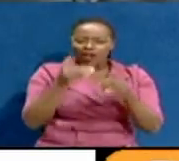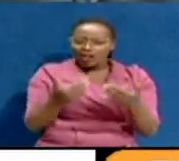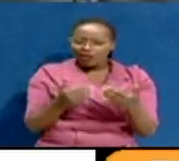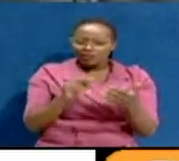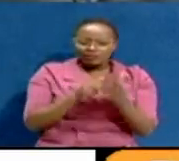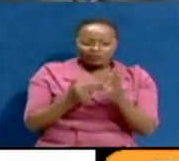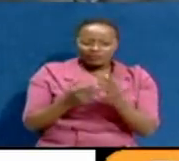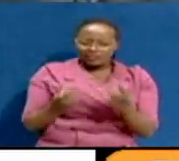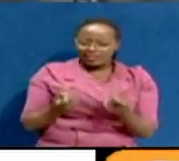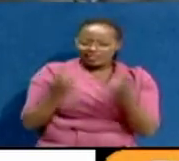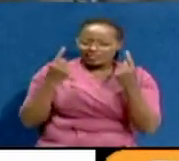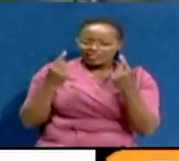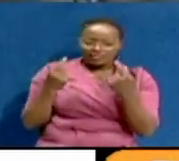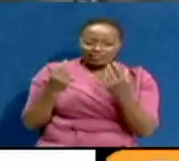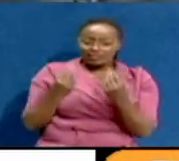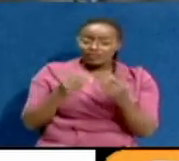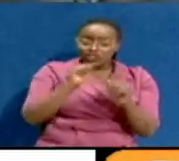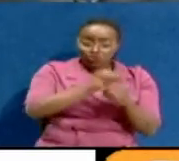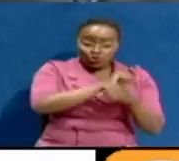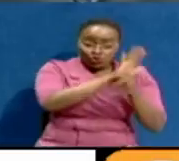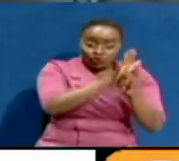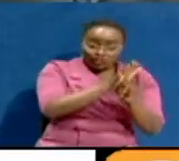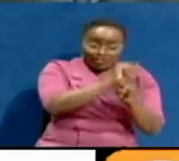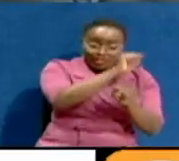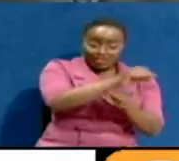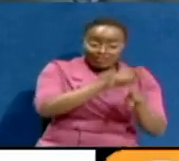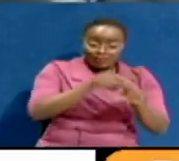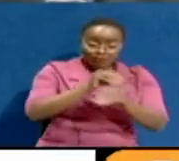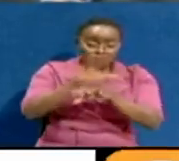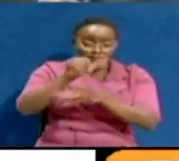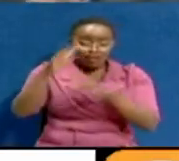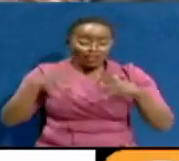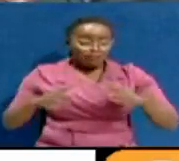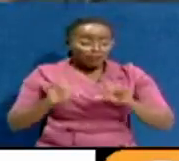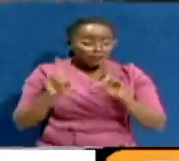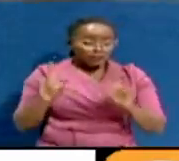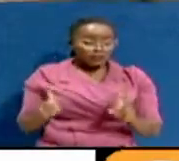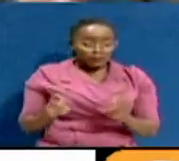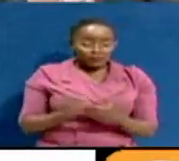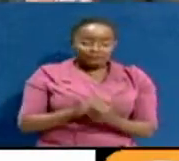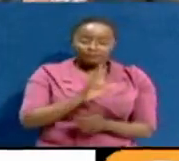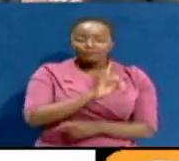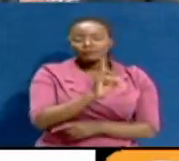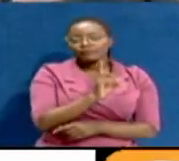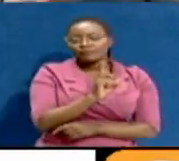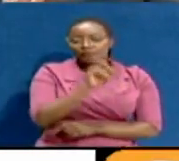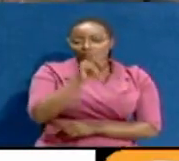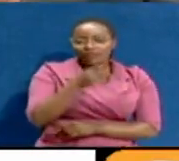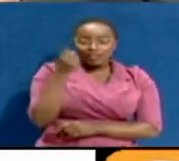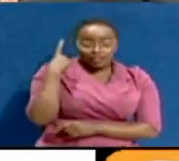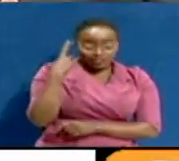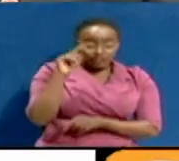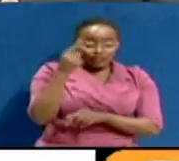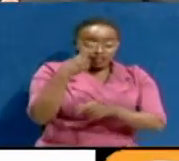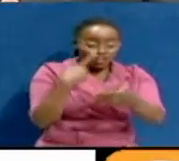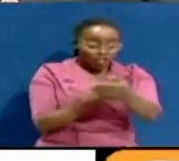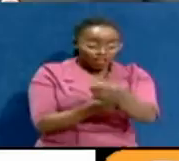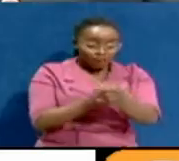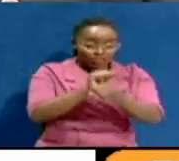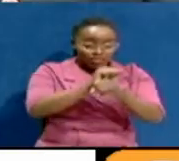doesn't quite make sense. Could you have COVID and not be able to transmit it to others? Well, you shouldn't. So you get the vaccine